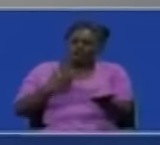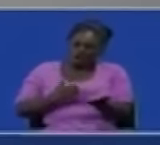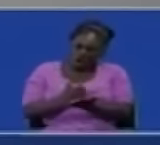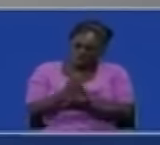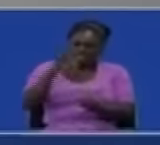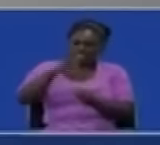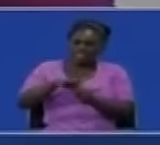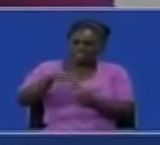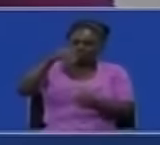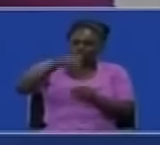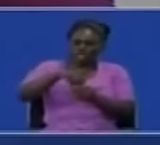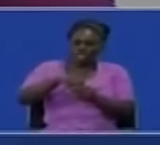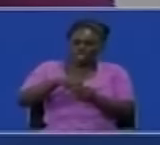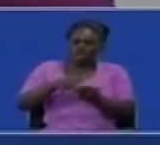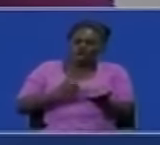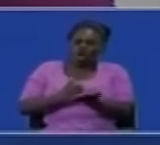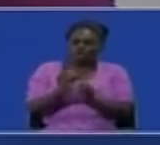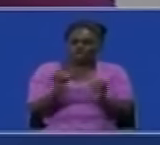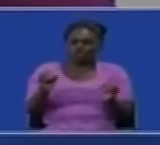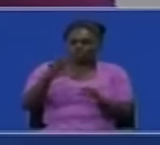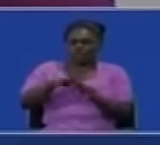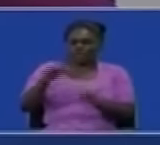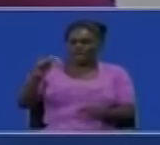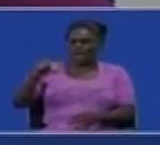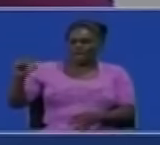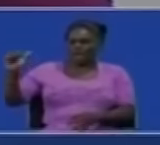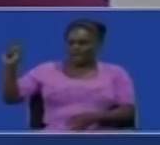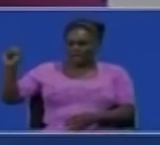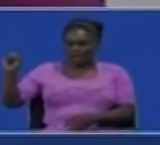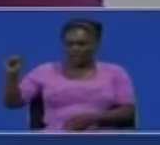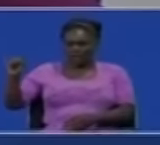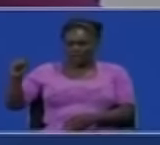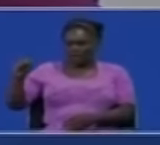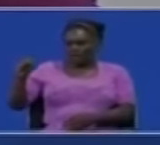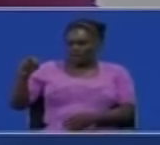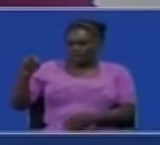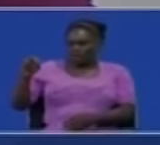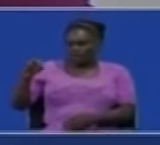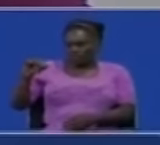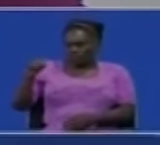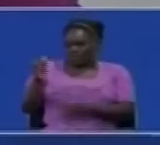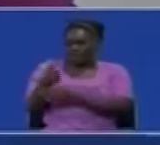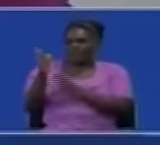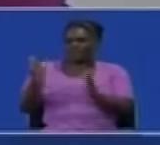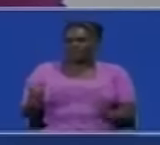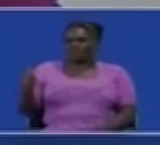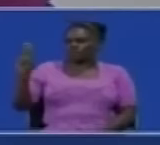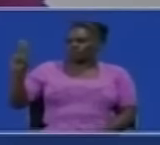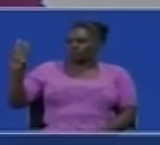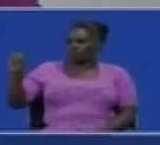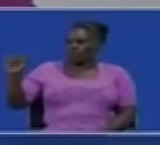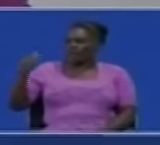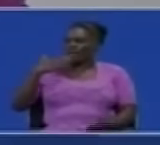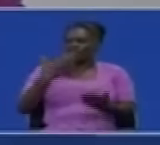environment. All right, that's a good place to close our conversation. John Alanamu, John Walubengo, as well as Ambassador Jack Tumwa, I thank you all,